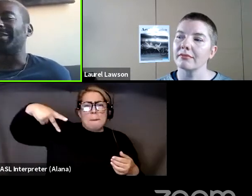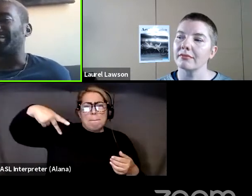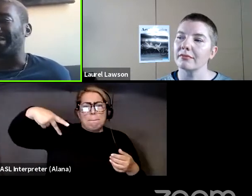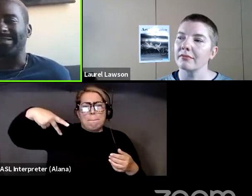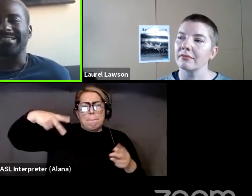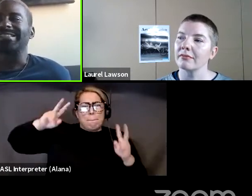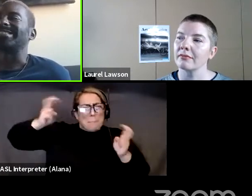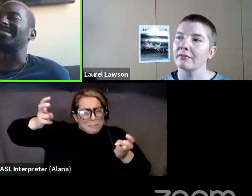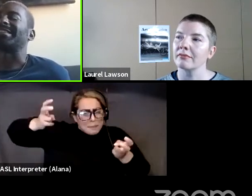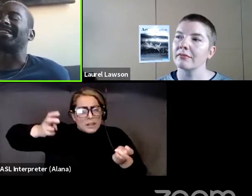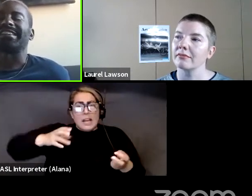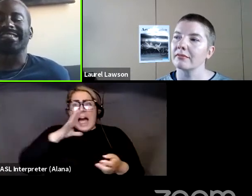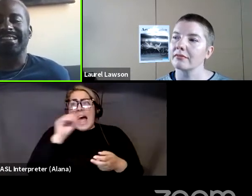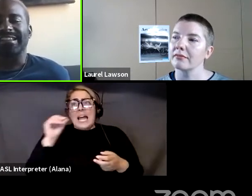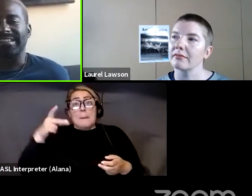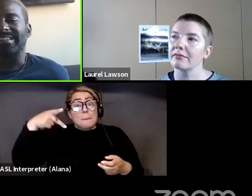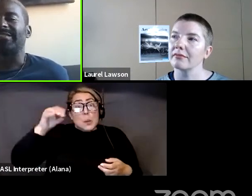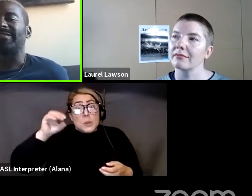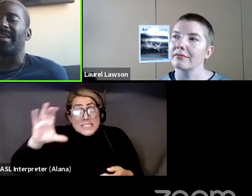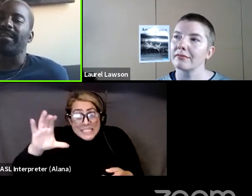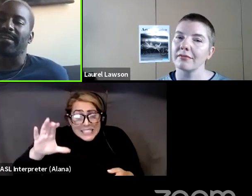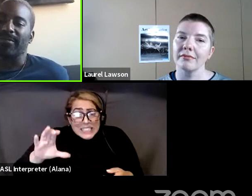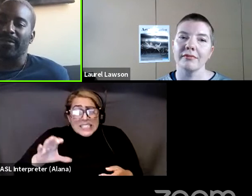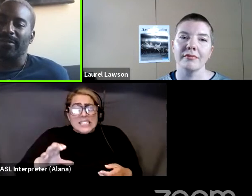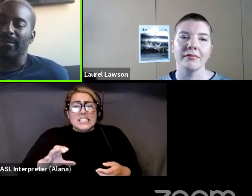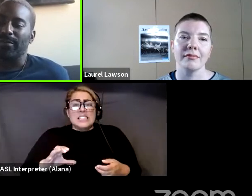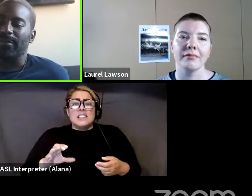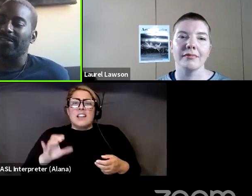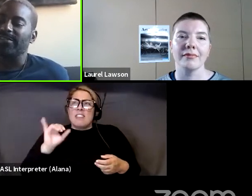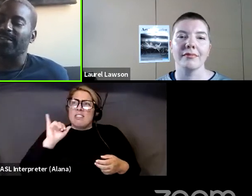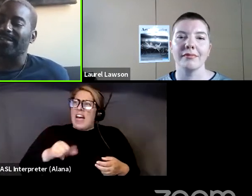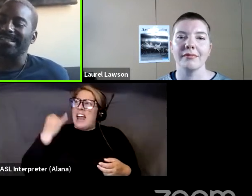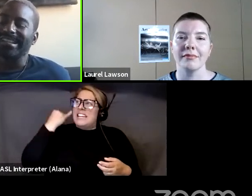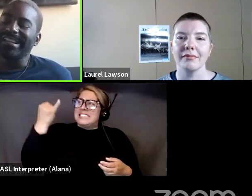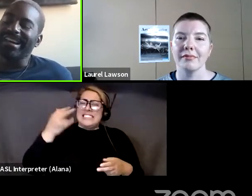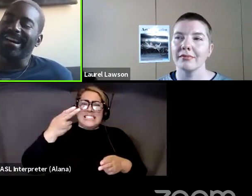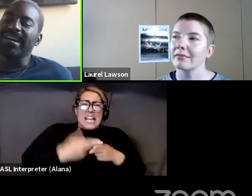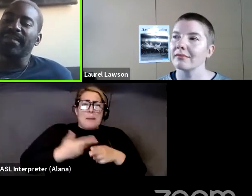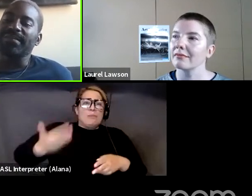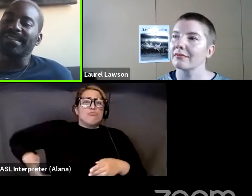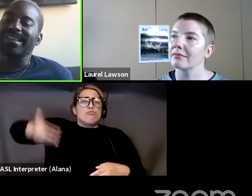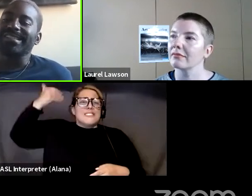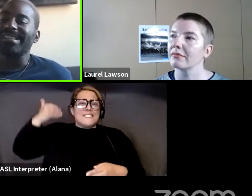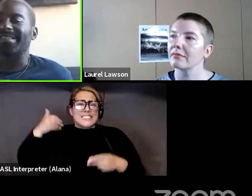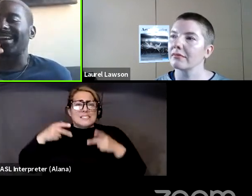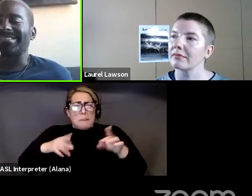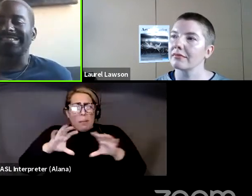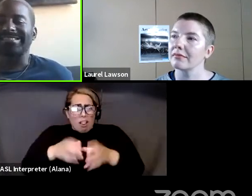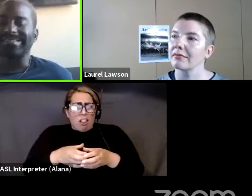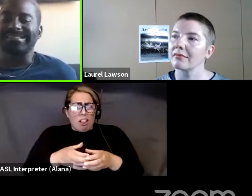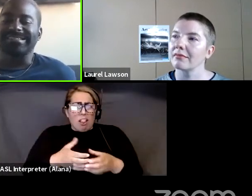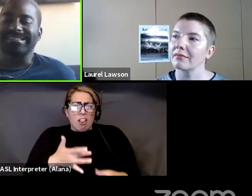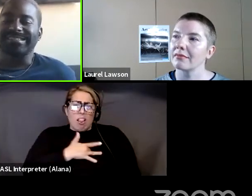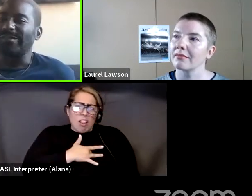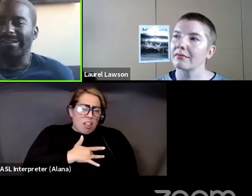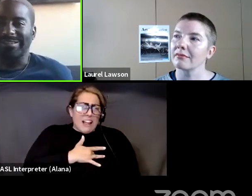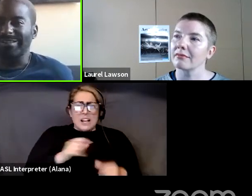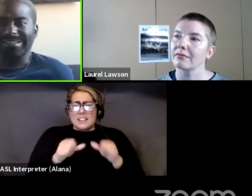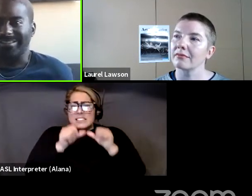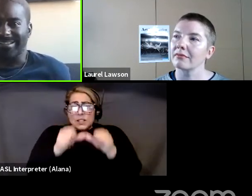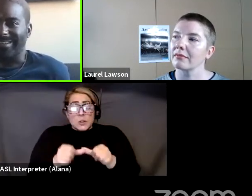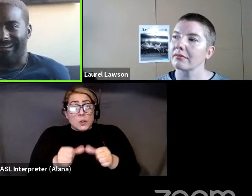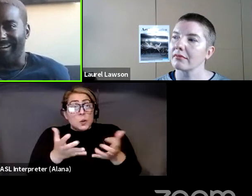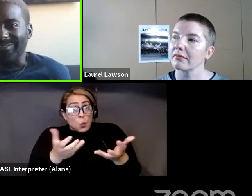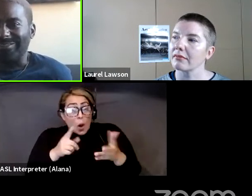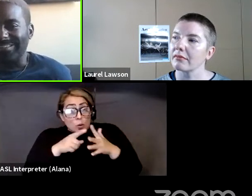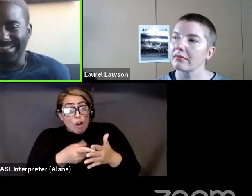even POC centric, like this idea of naming your previous folks, and to continue that. Do you